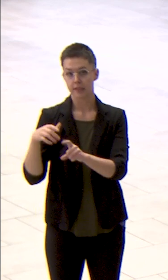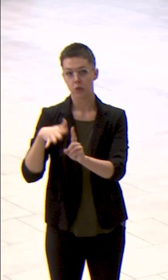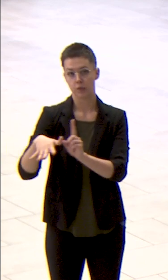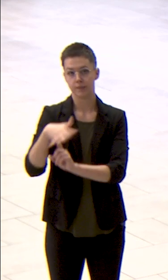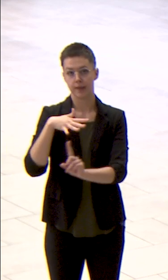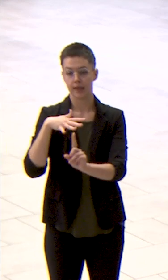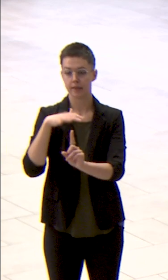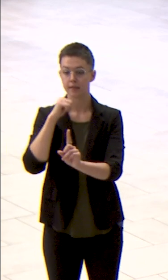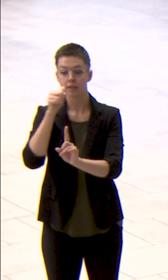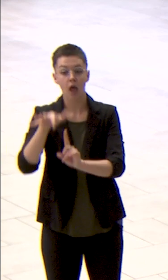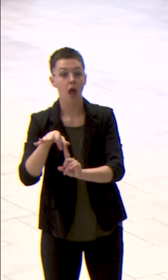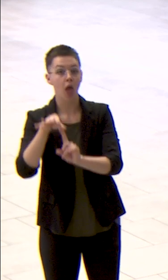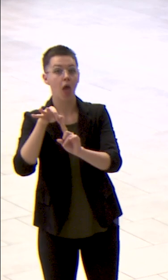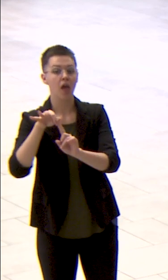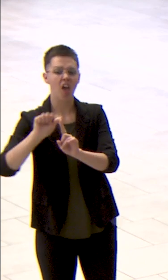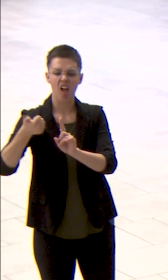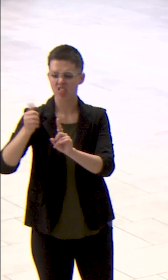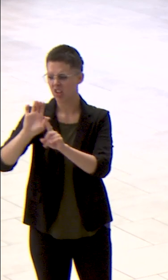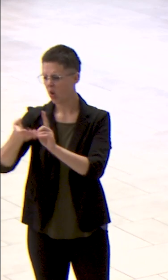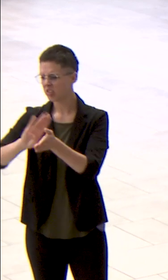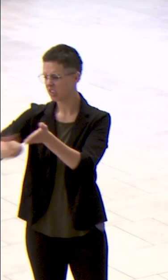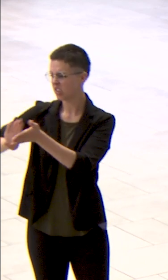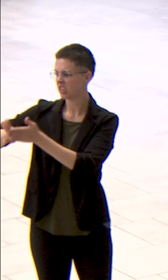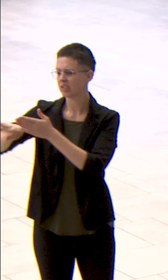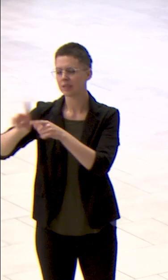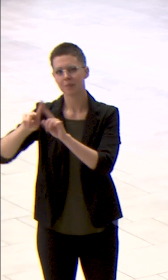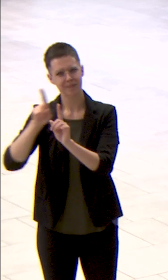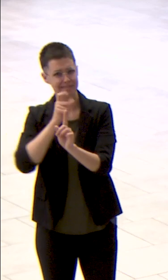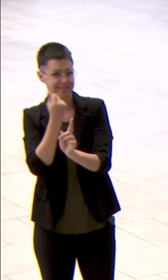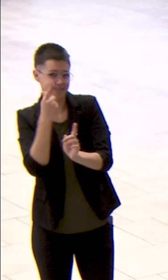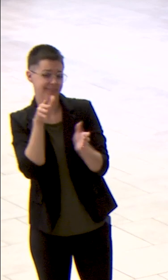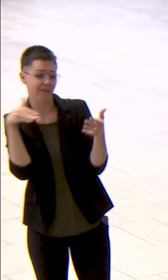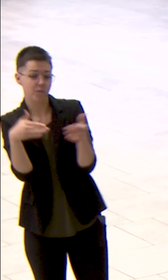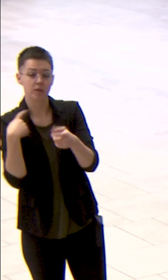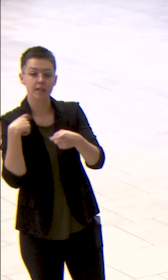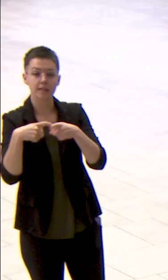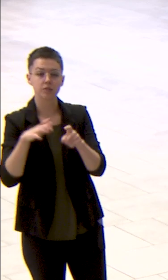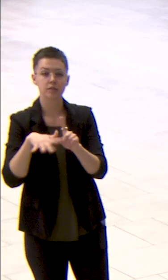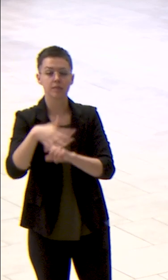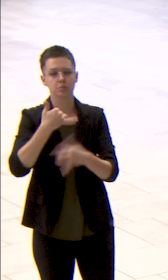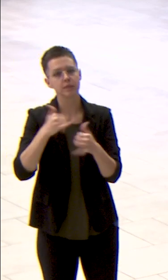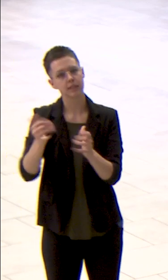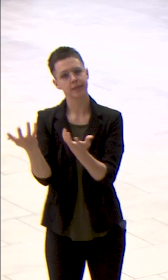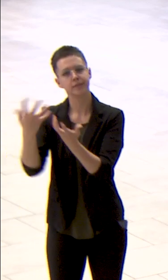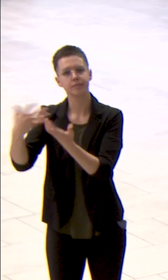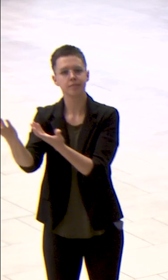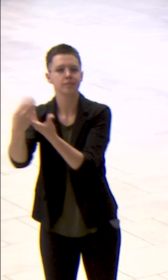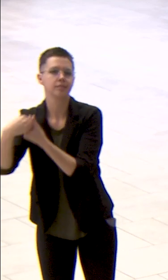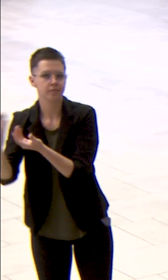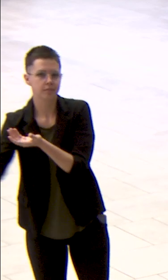be exclusive, but that is sort of our primary focus. But absolutely, there's a lot of intersectionality with other cultures.